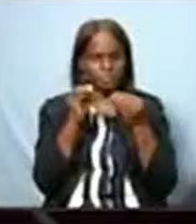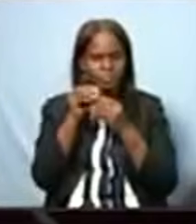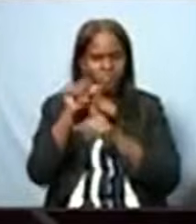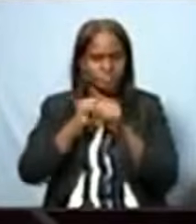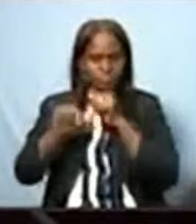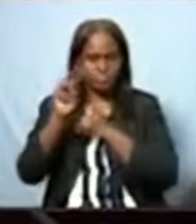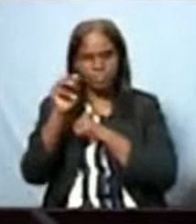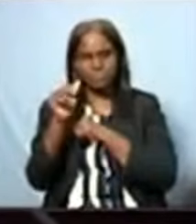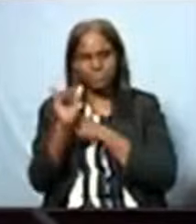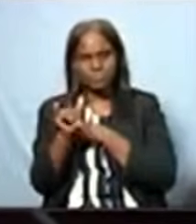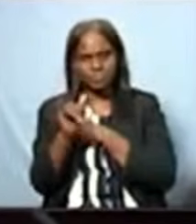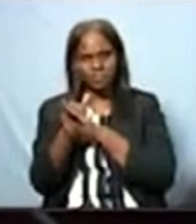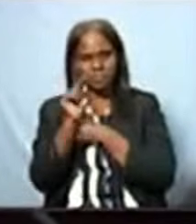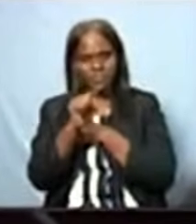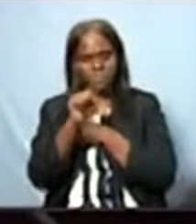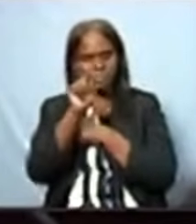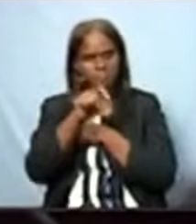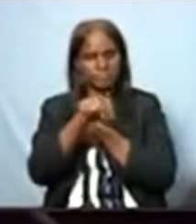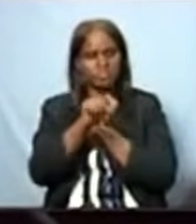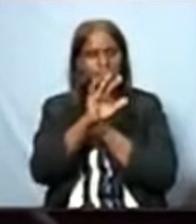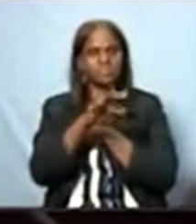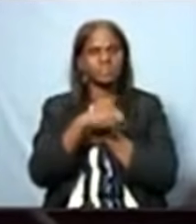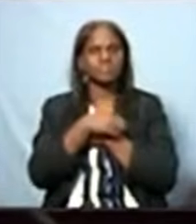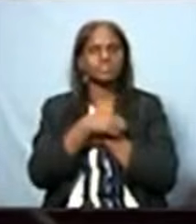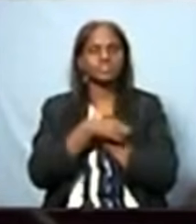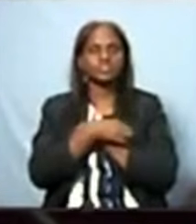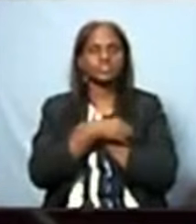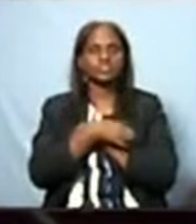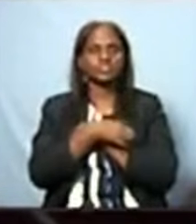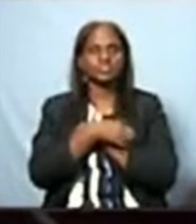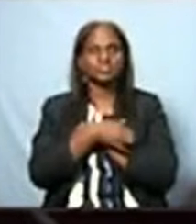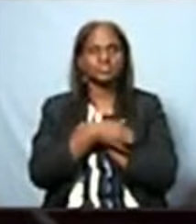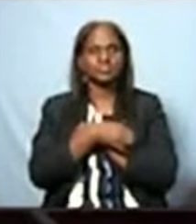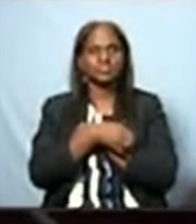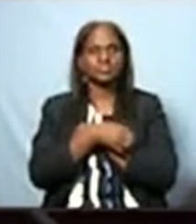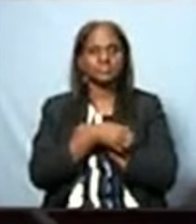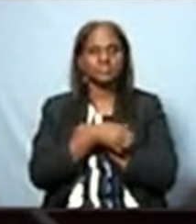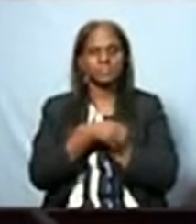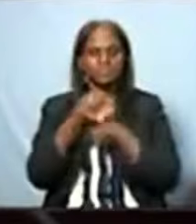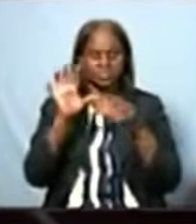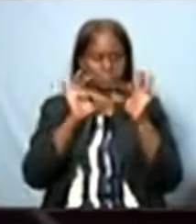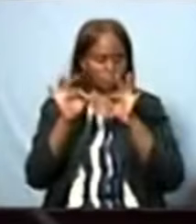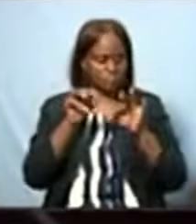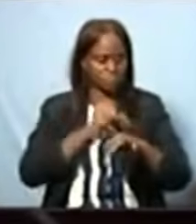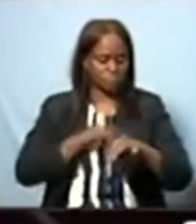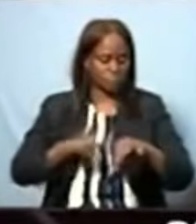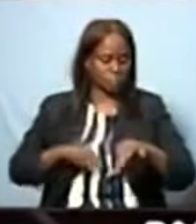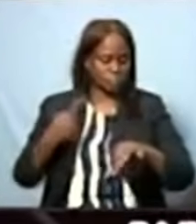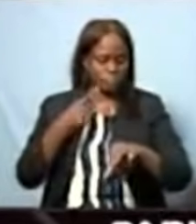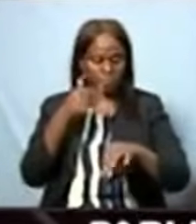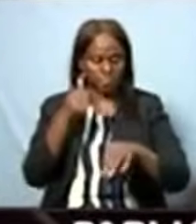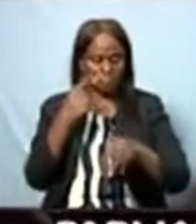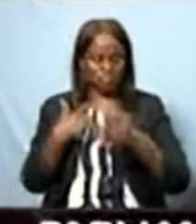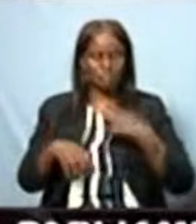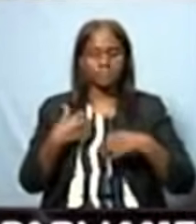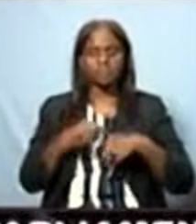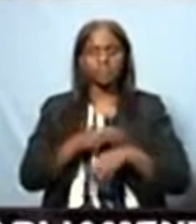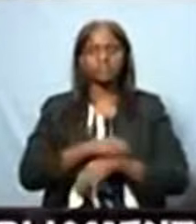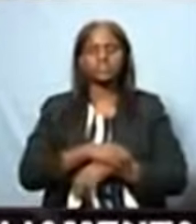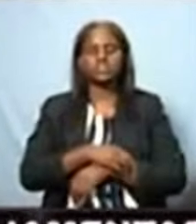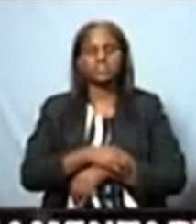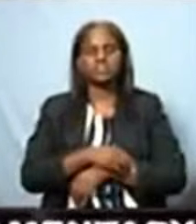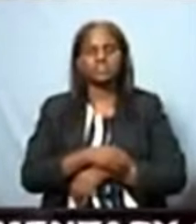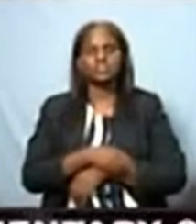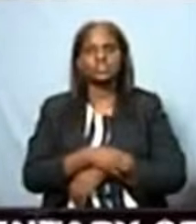May, this requires that the choices of members of parliament who may desire